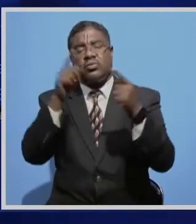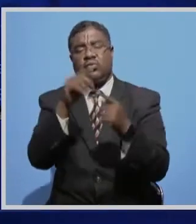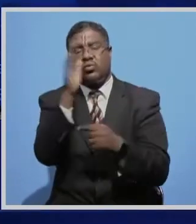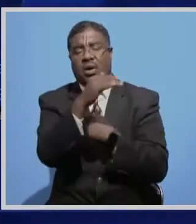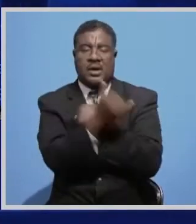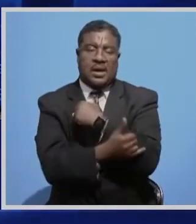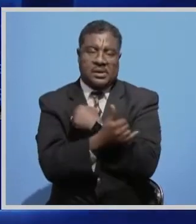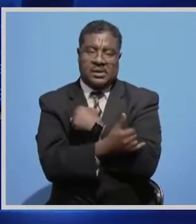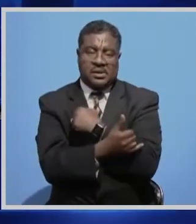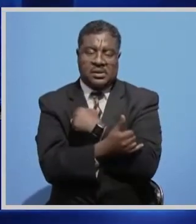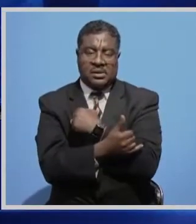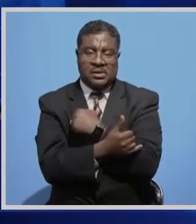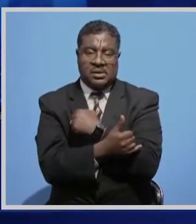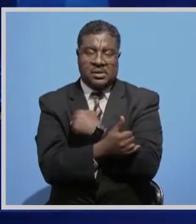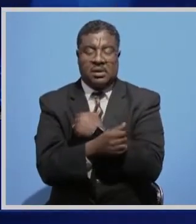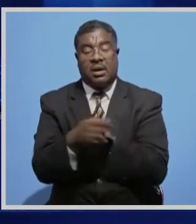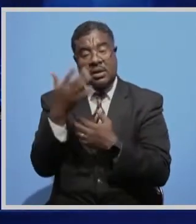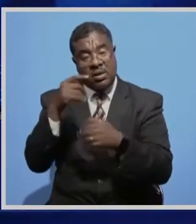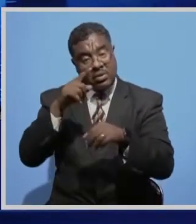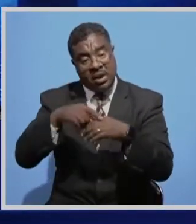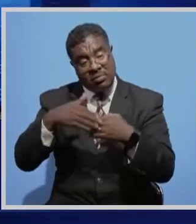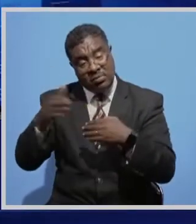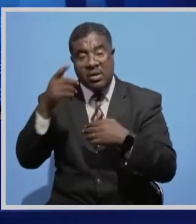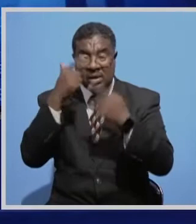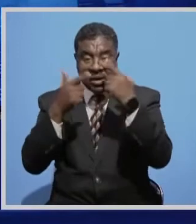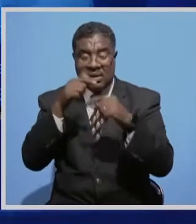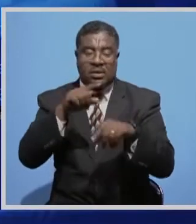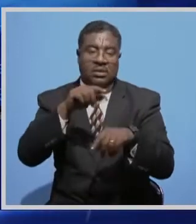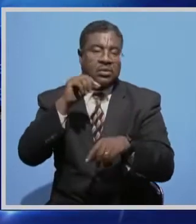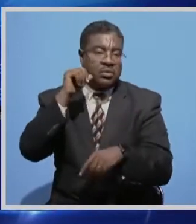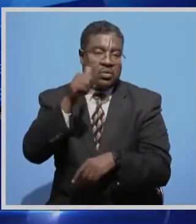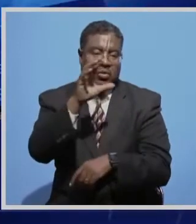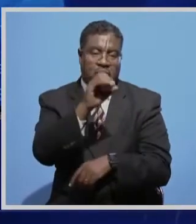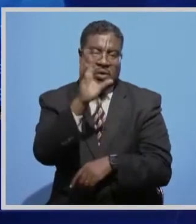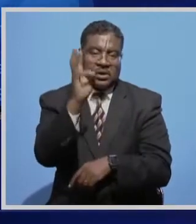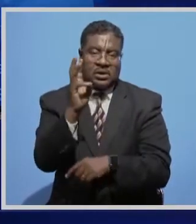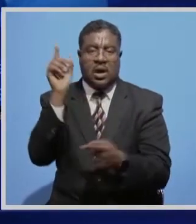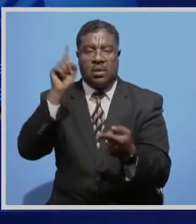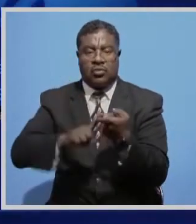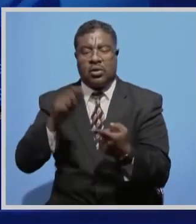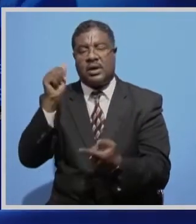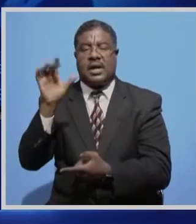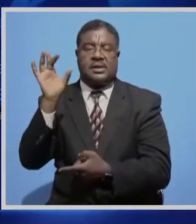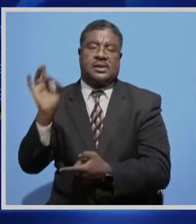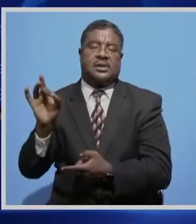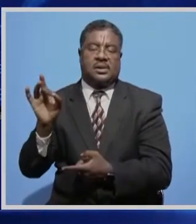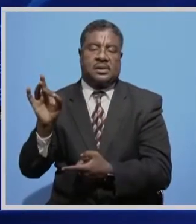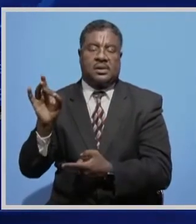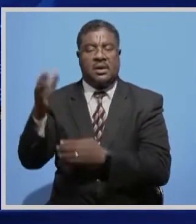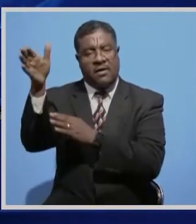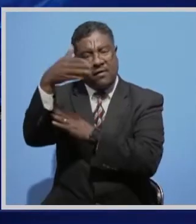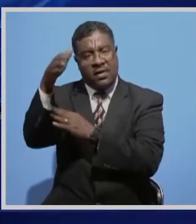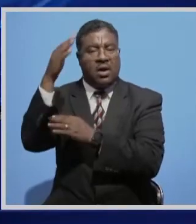has confirmed that the period of mourning will run from 06 hours to 18 hours and flags will fly at